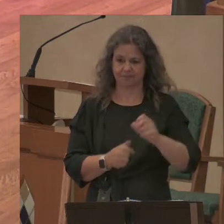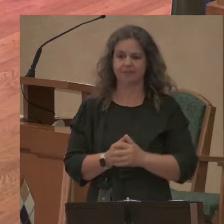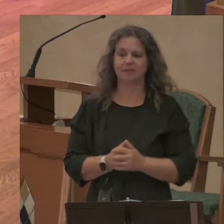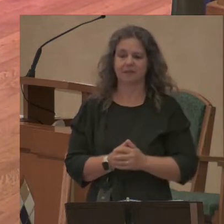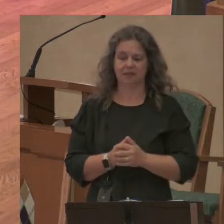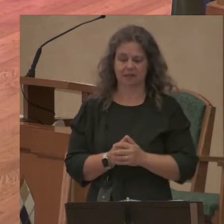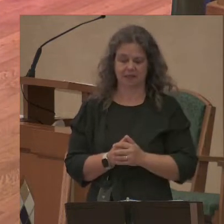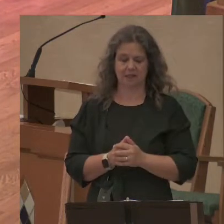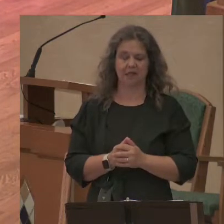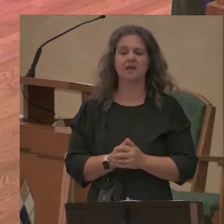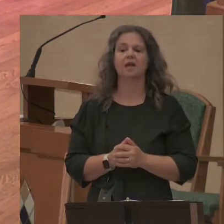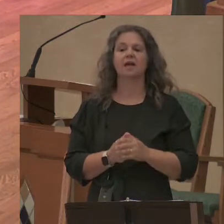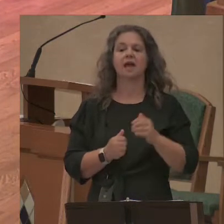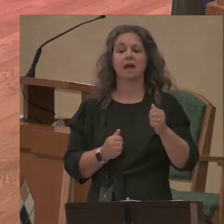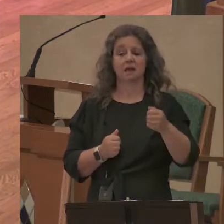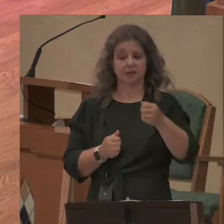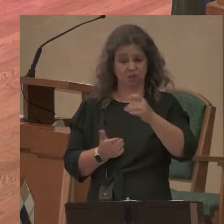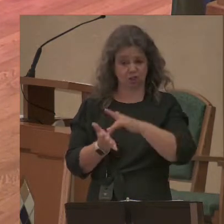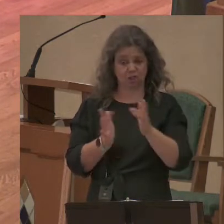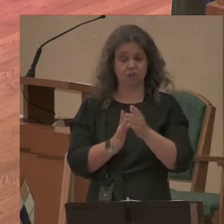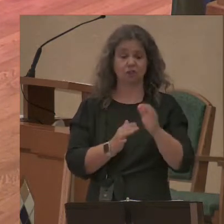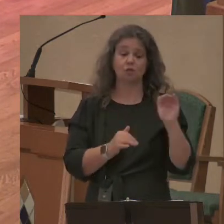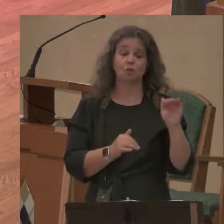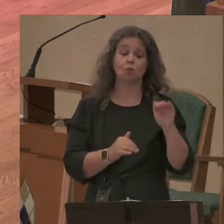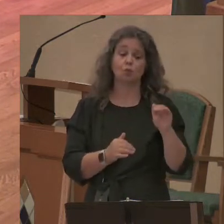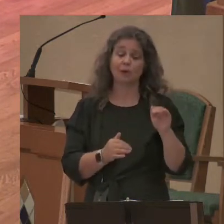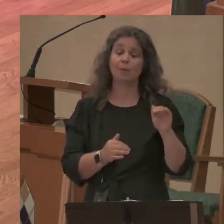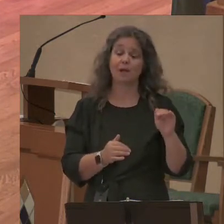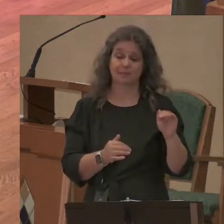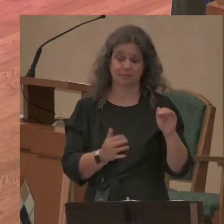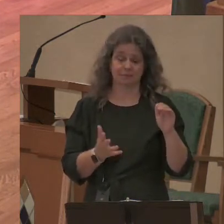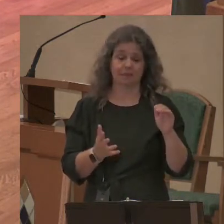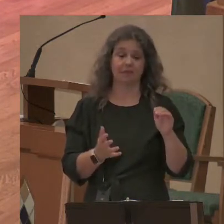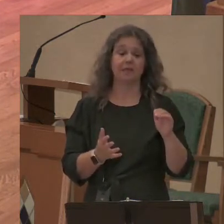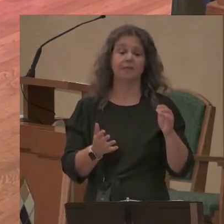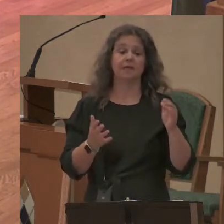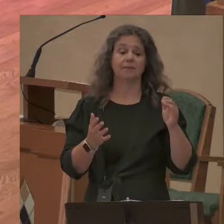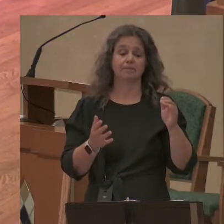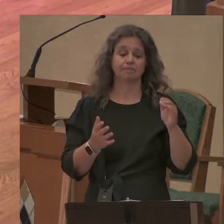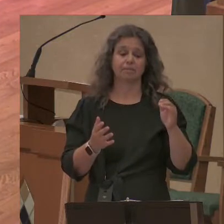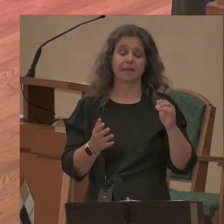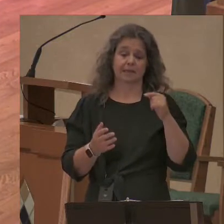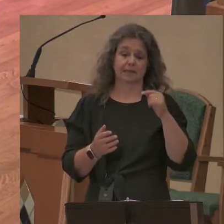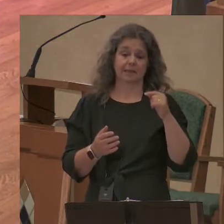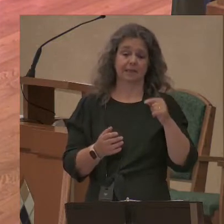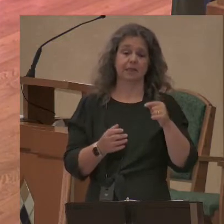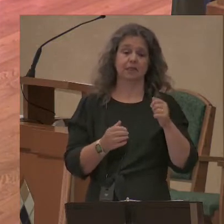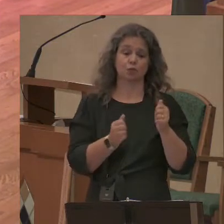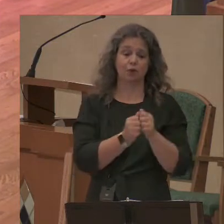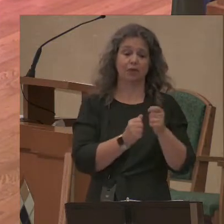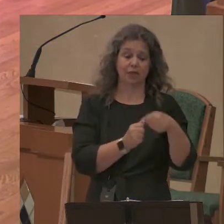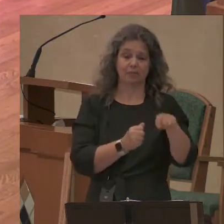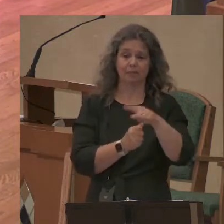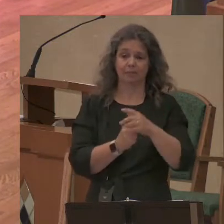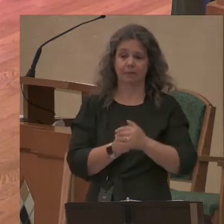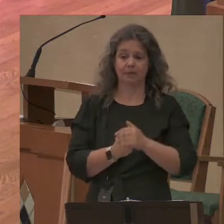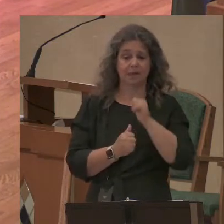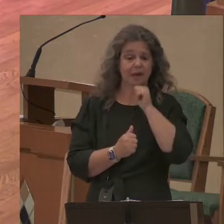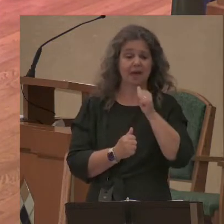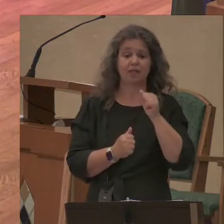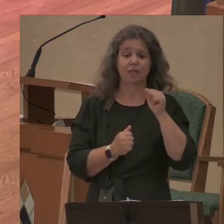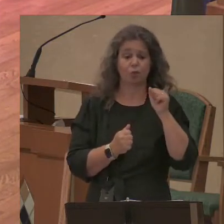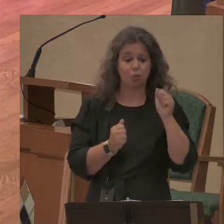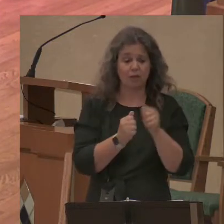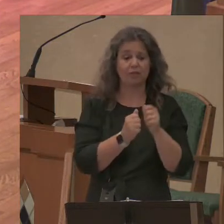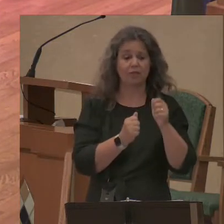he is with them. Even if he wasn't there in that moment that they expected him, he